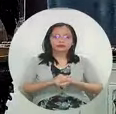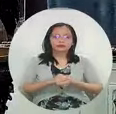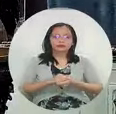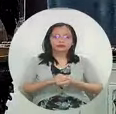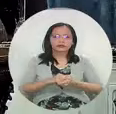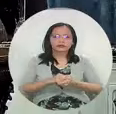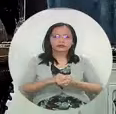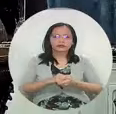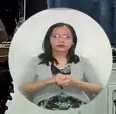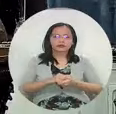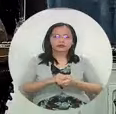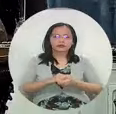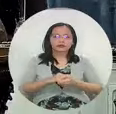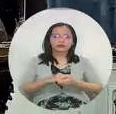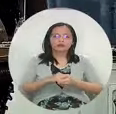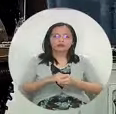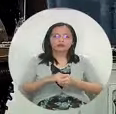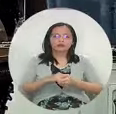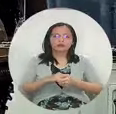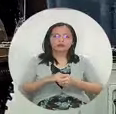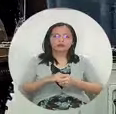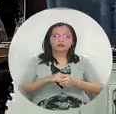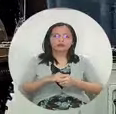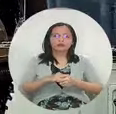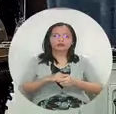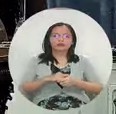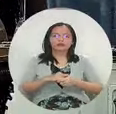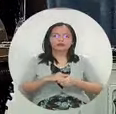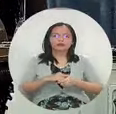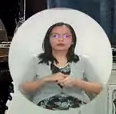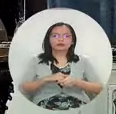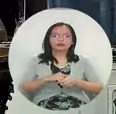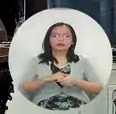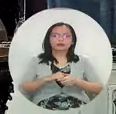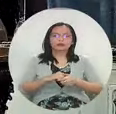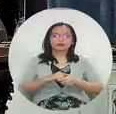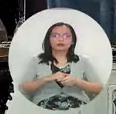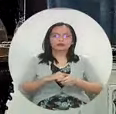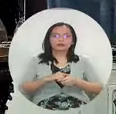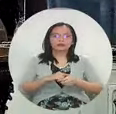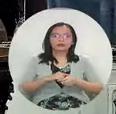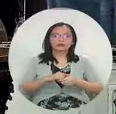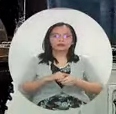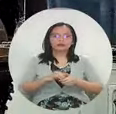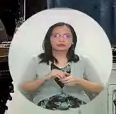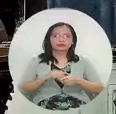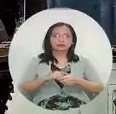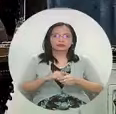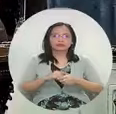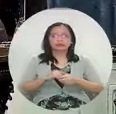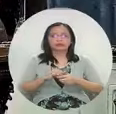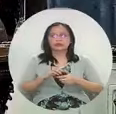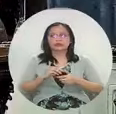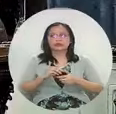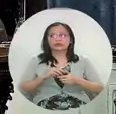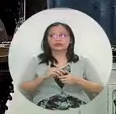Tears, humility, the method, the manner, the makeup, now the method of his